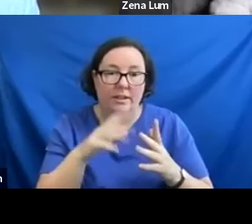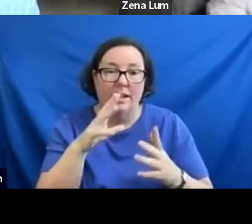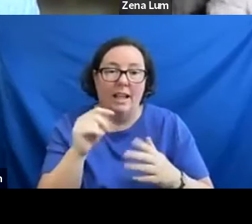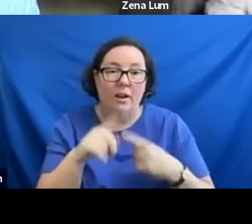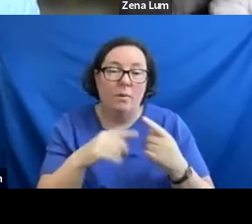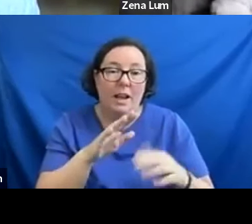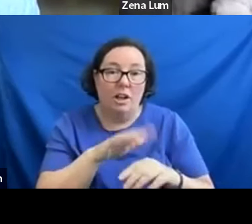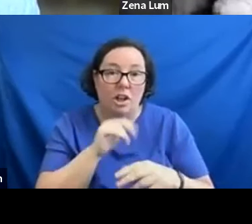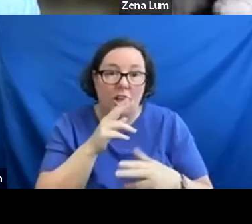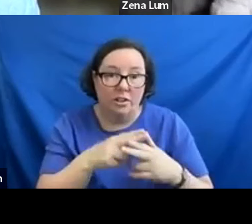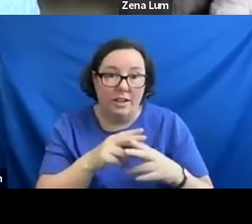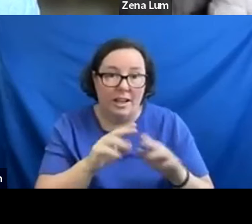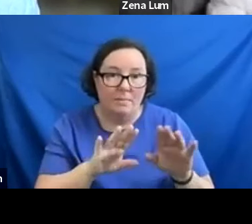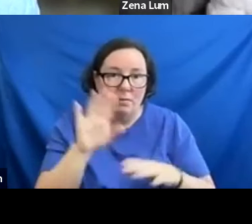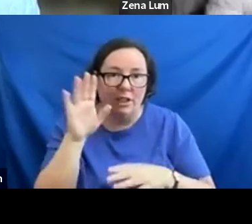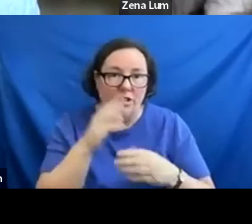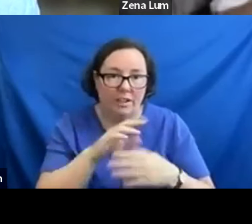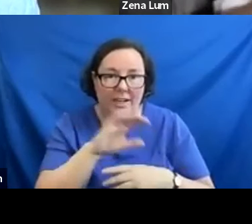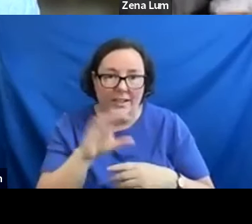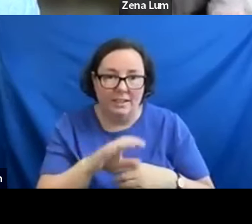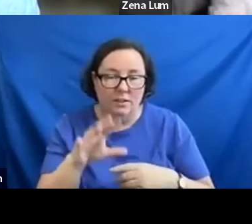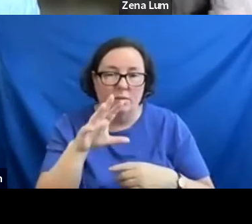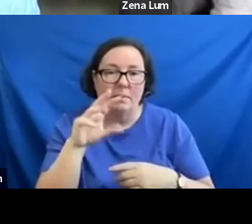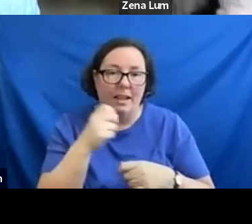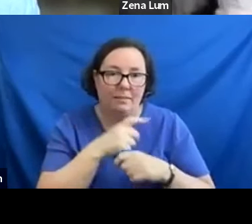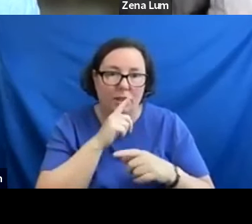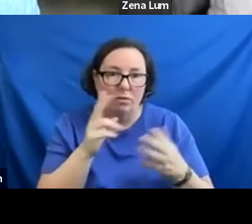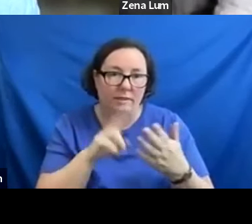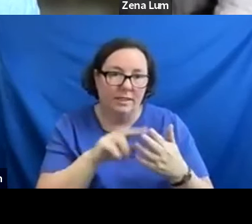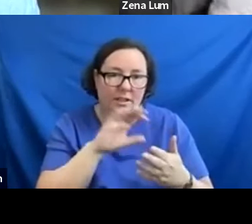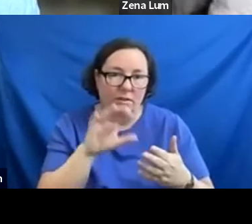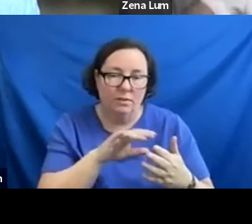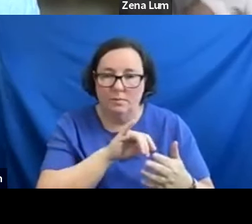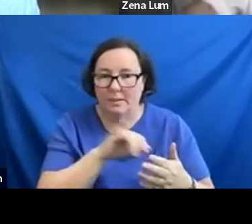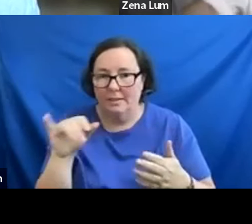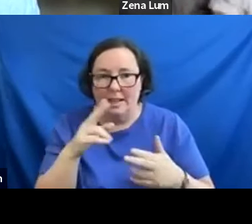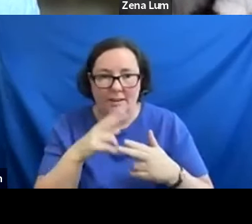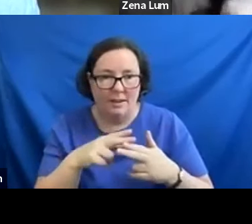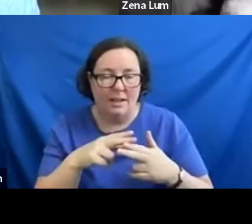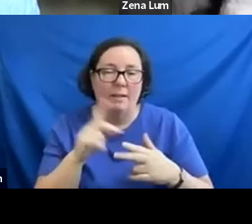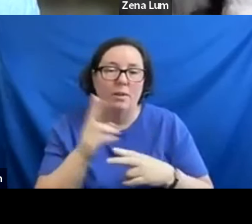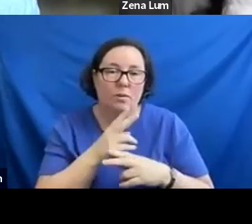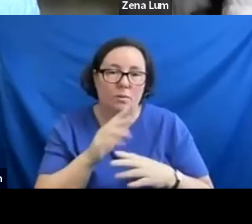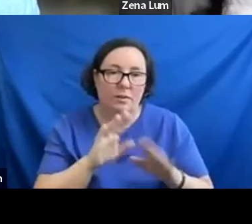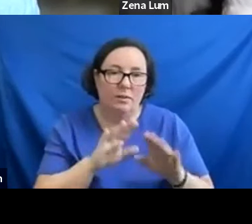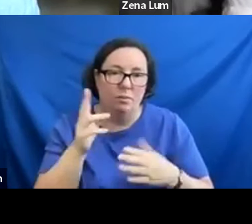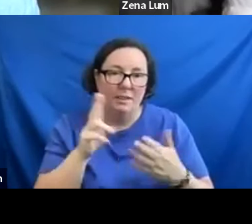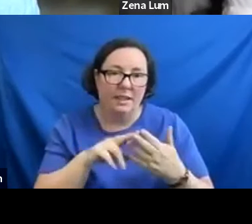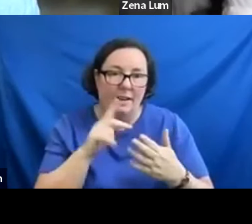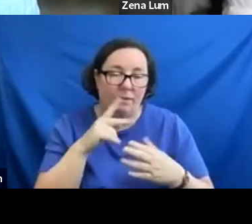please raise your hand virtually in Zoom. Also, please make sure you're signed into Zoom with the same name you used to sign up for public